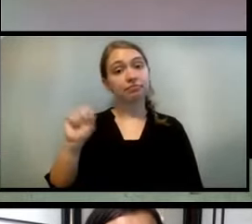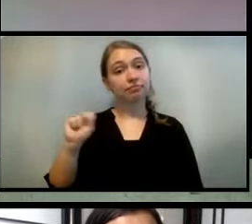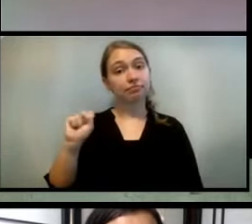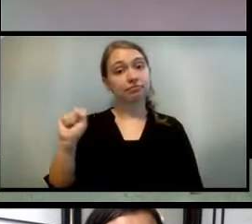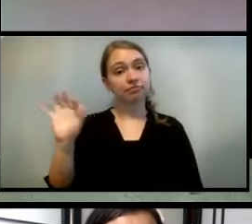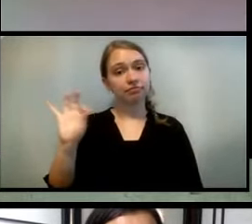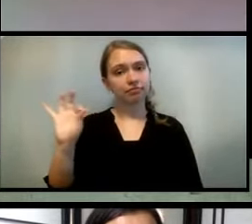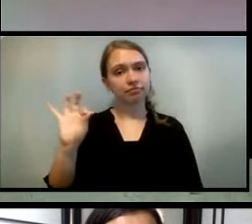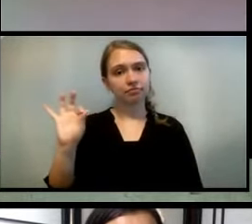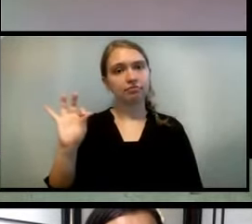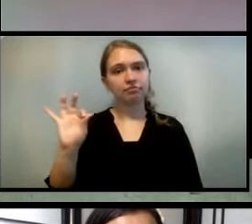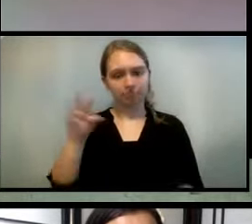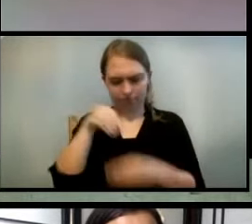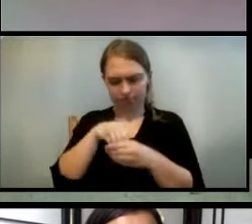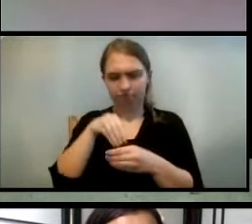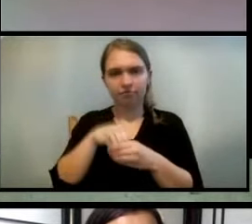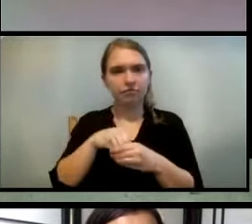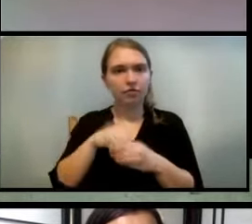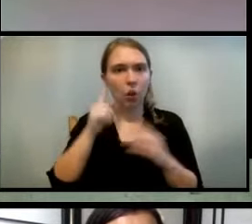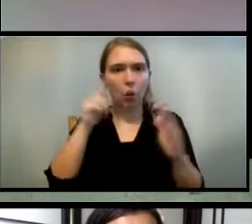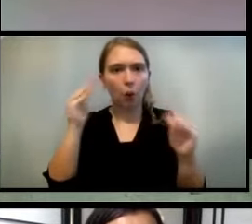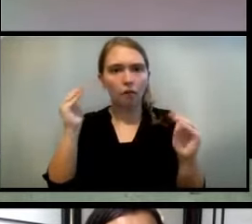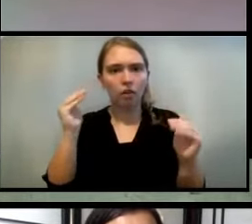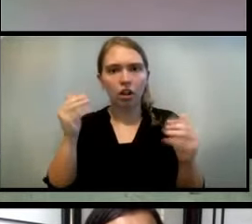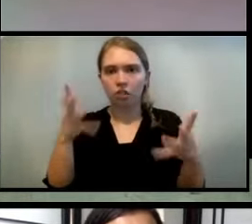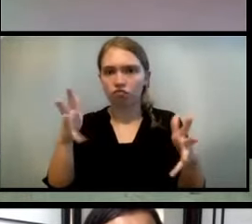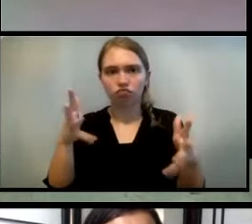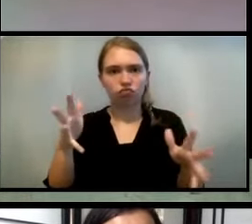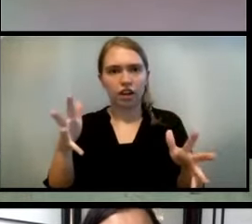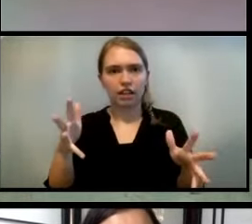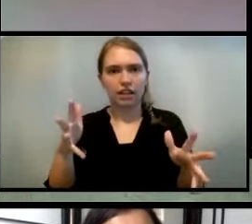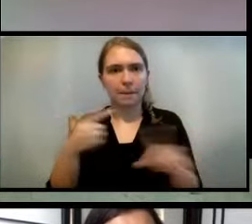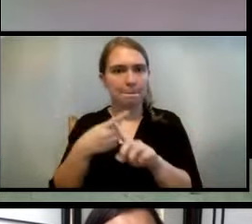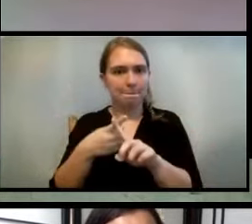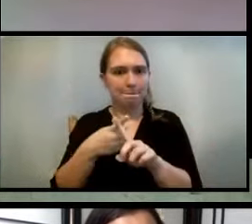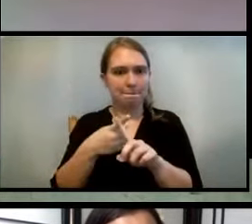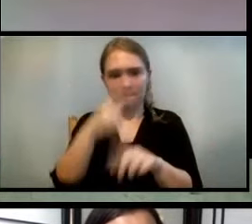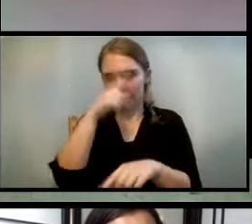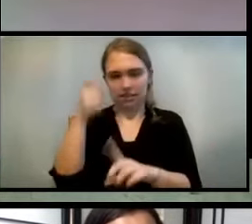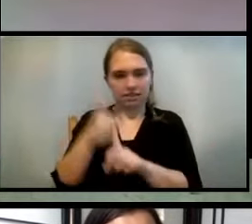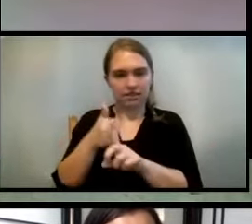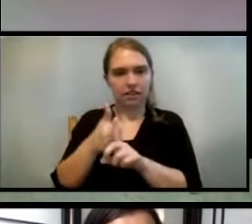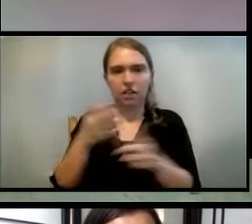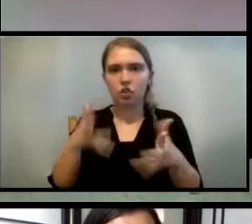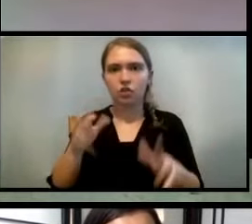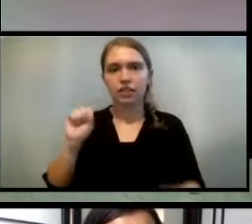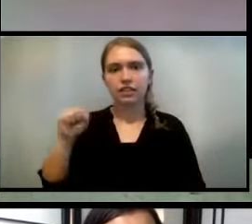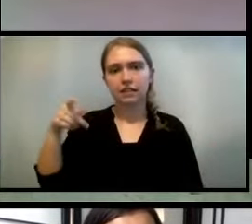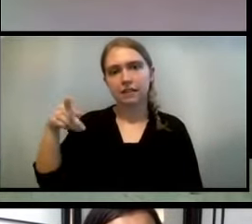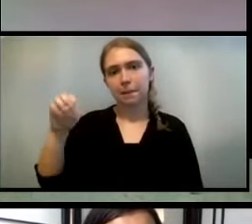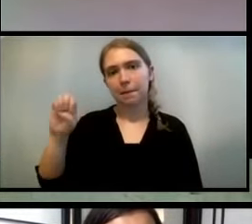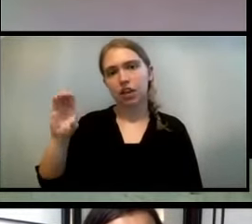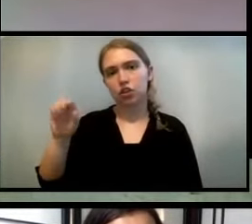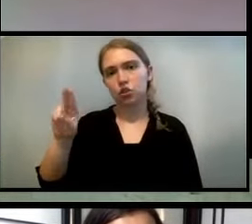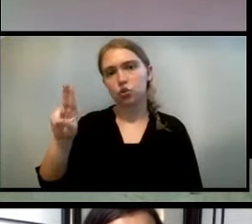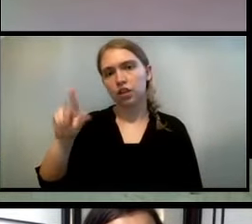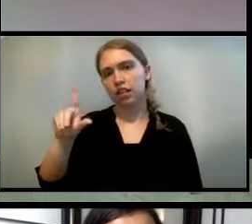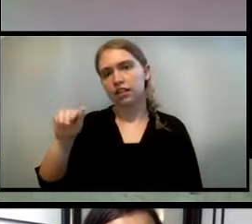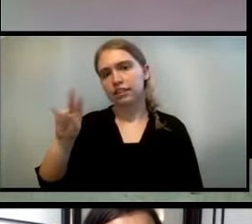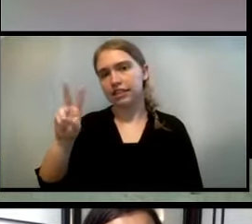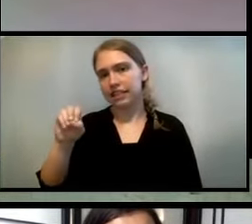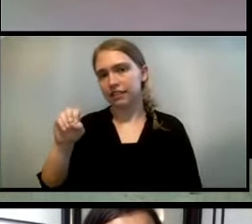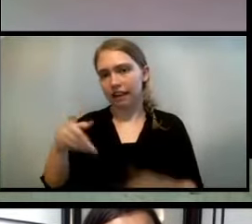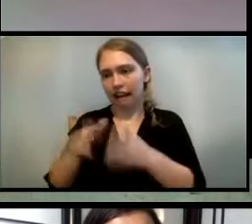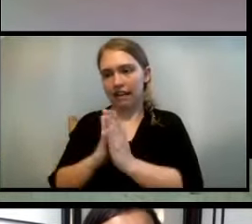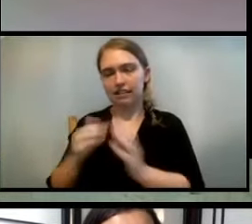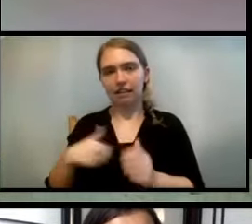inherently hopeful simply by being speculative, because it asks us to imagine more than what we see in front